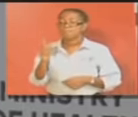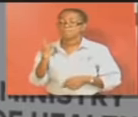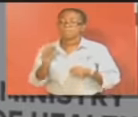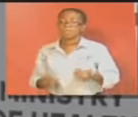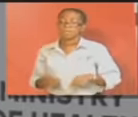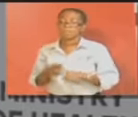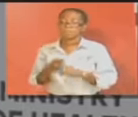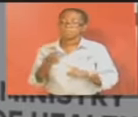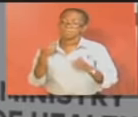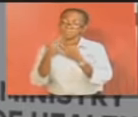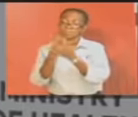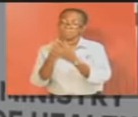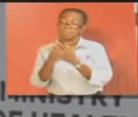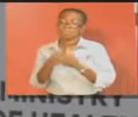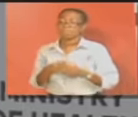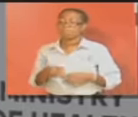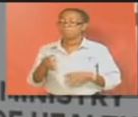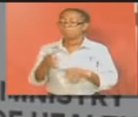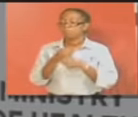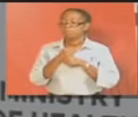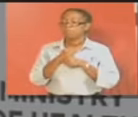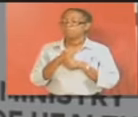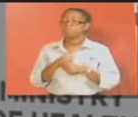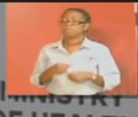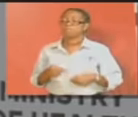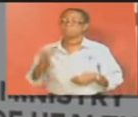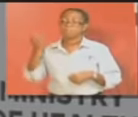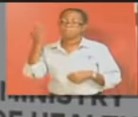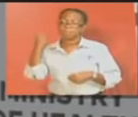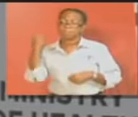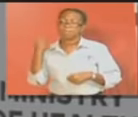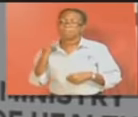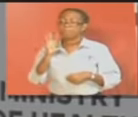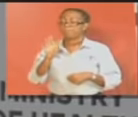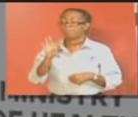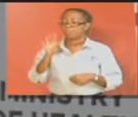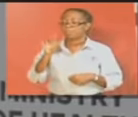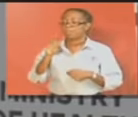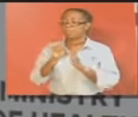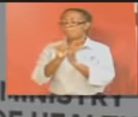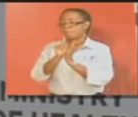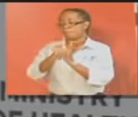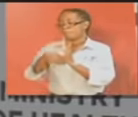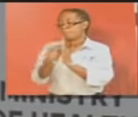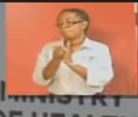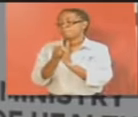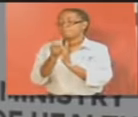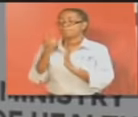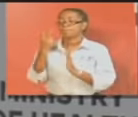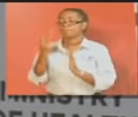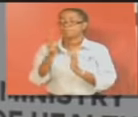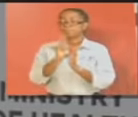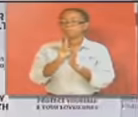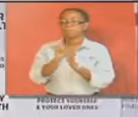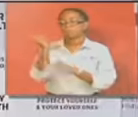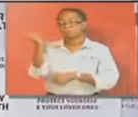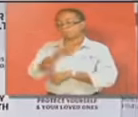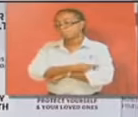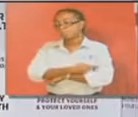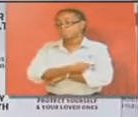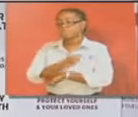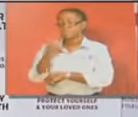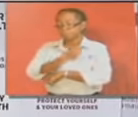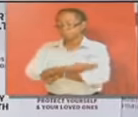that system with a confirmed result, and all of the relevant follow-up is currently being conducted. Thank you very much.